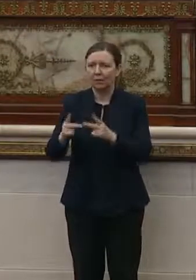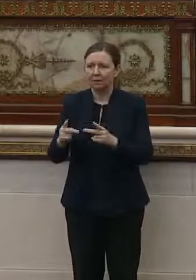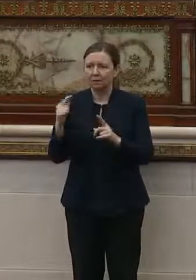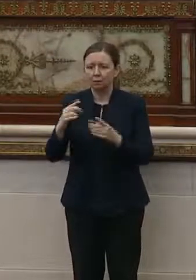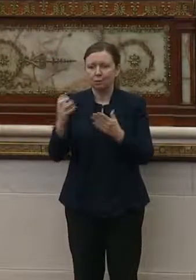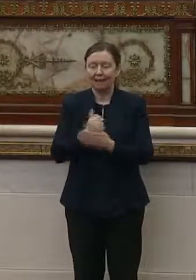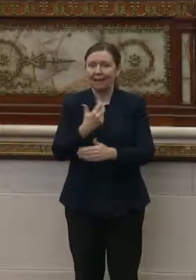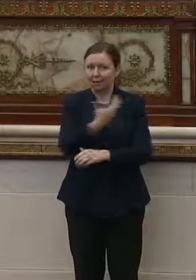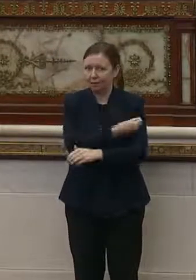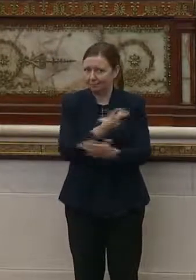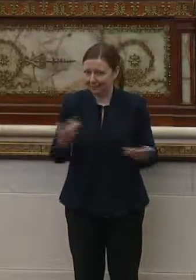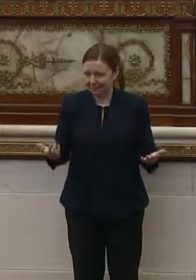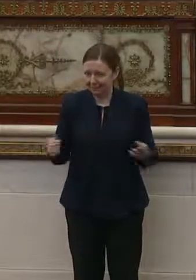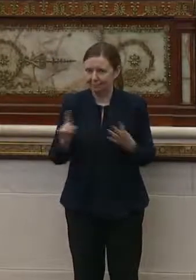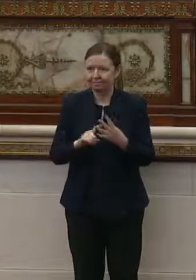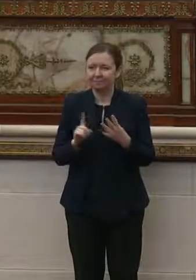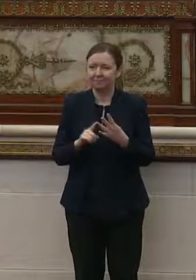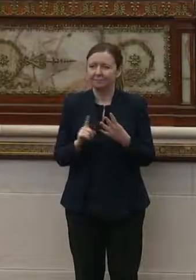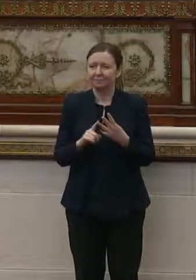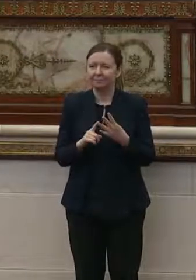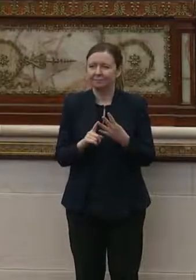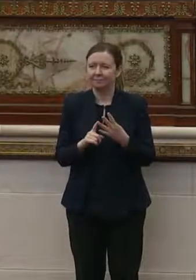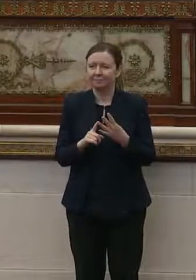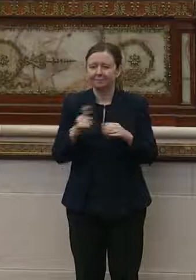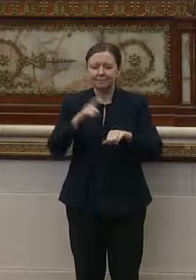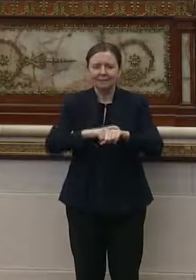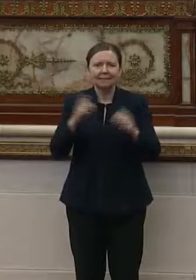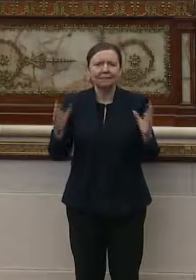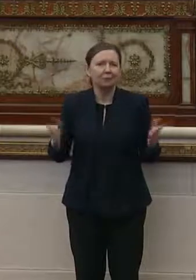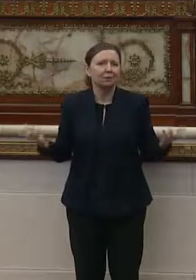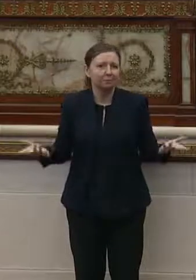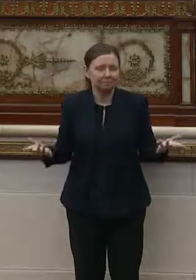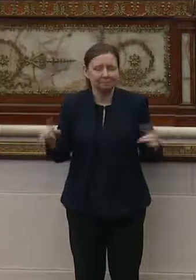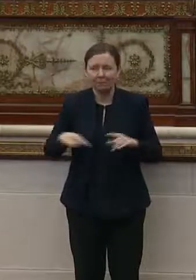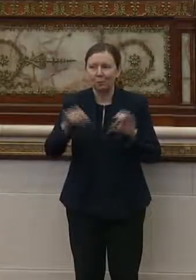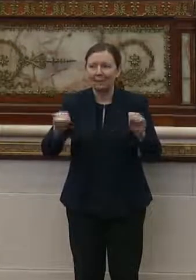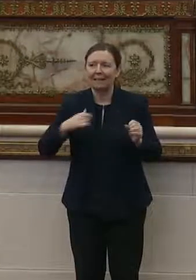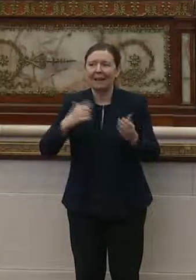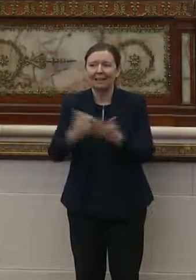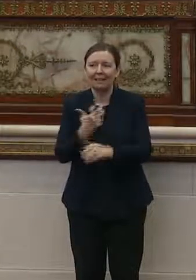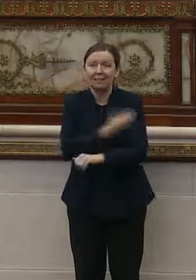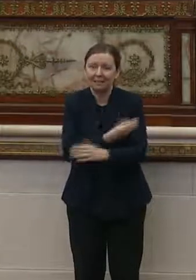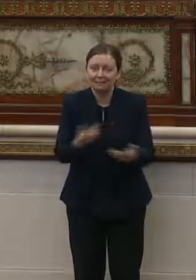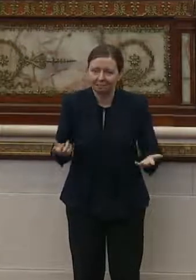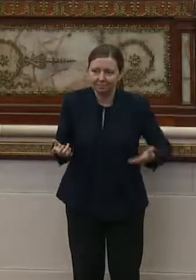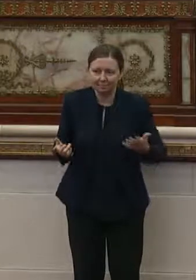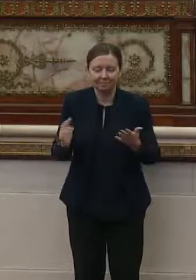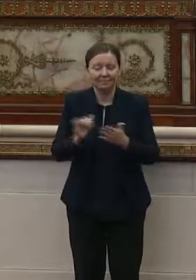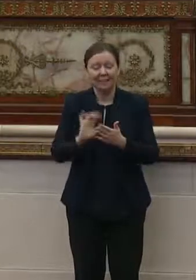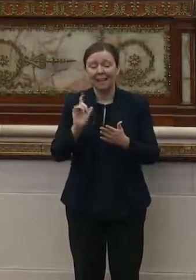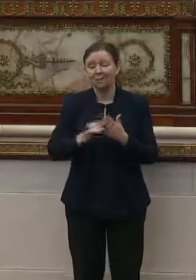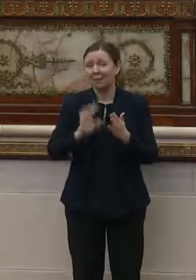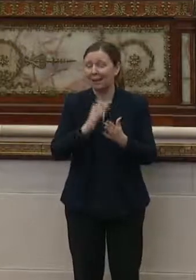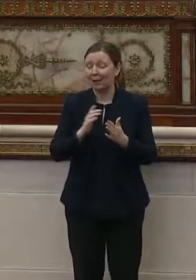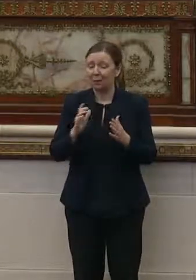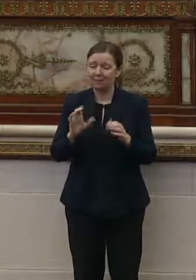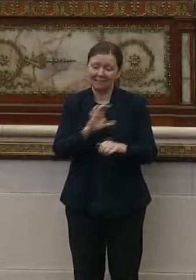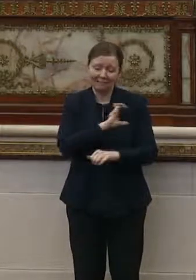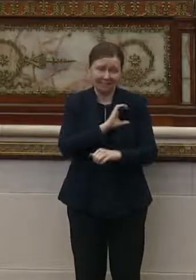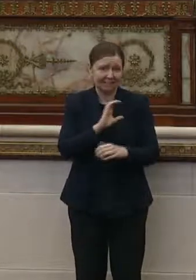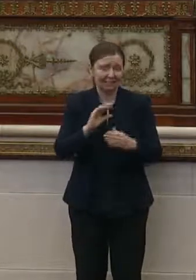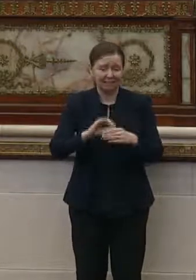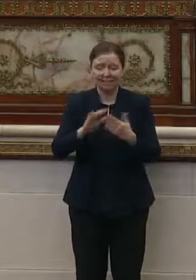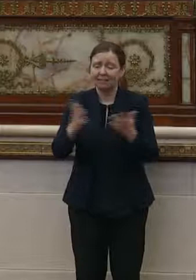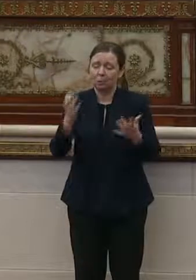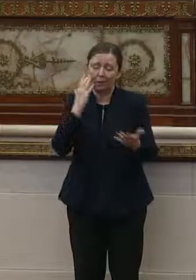obtain the vaccine? And 4, what's the time frame when I can get the vaccine? I think that's what our residents and our citizens of the city